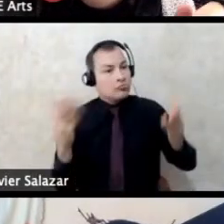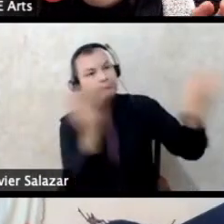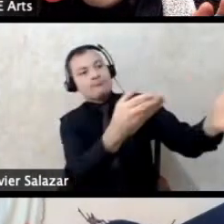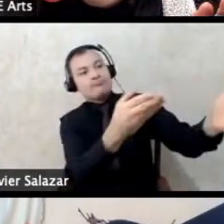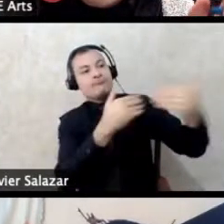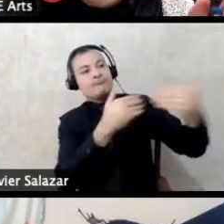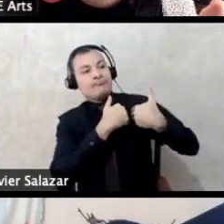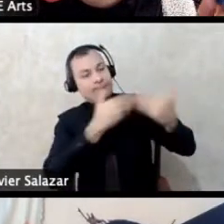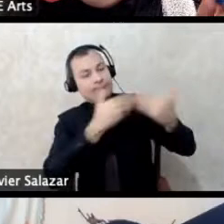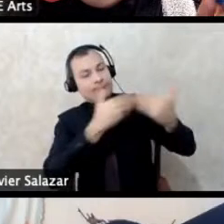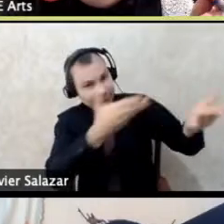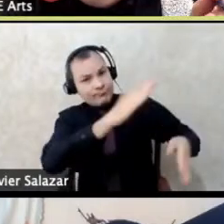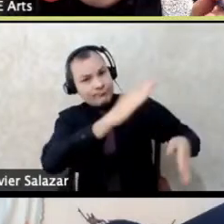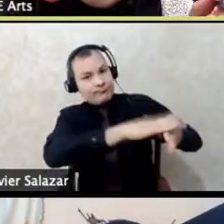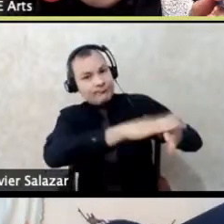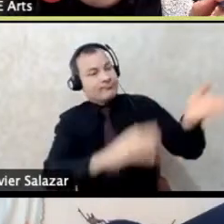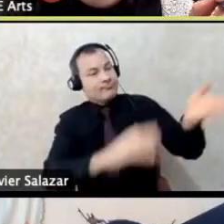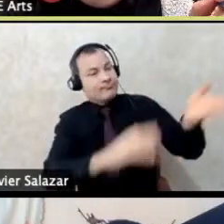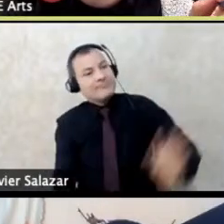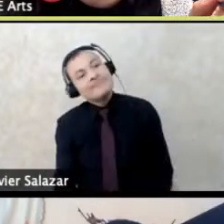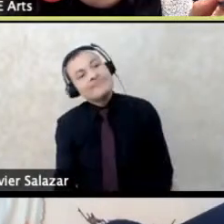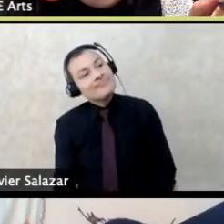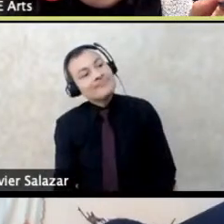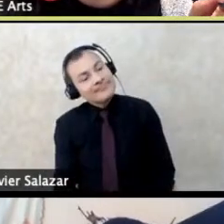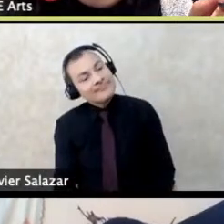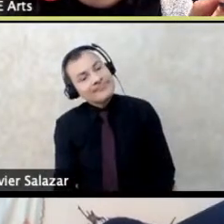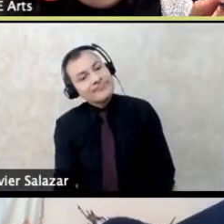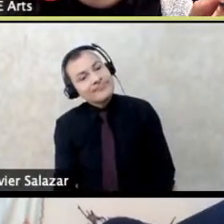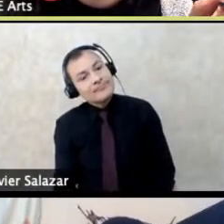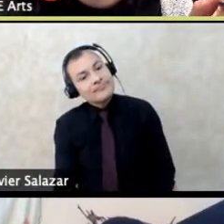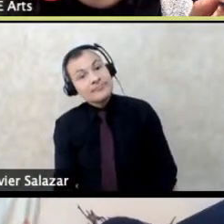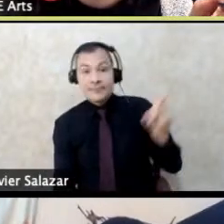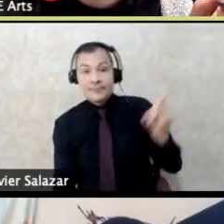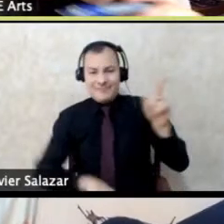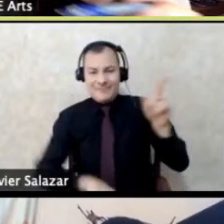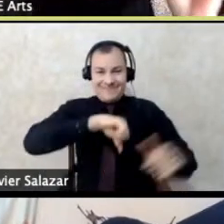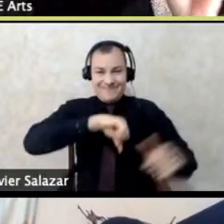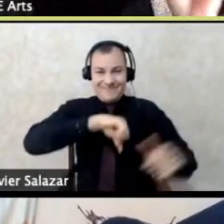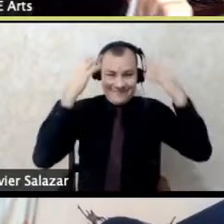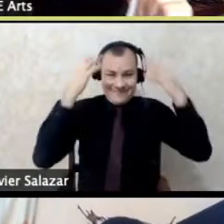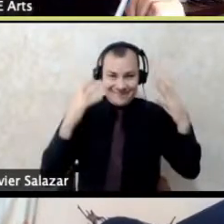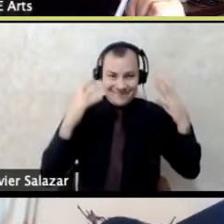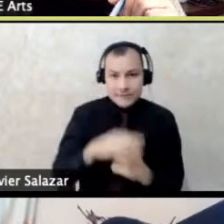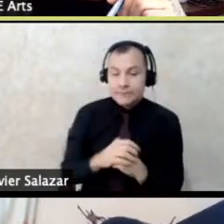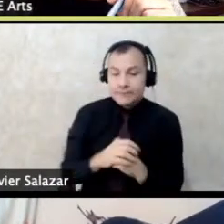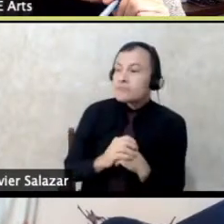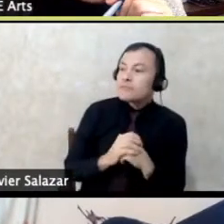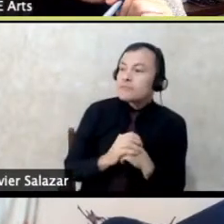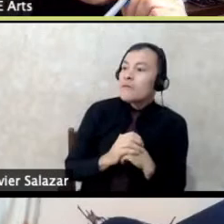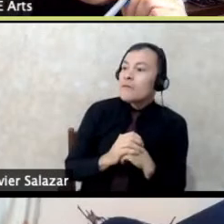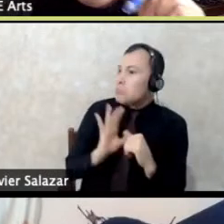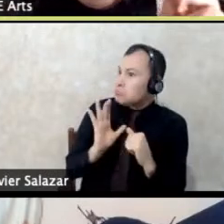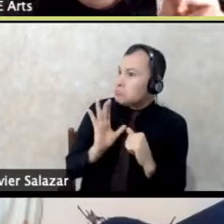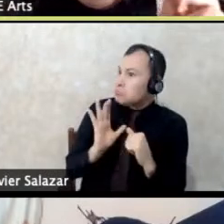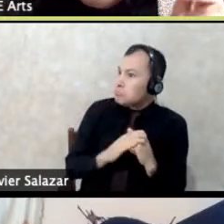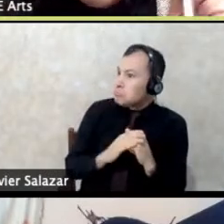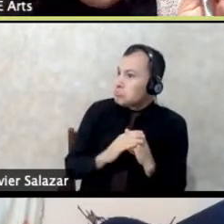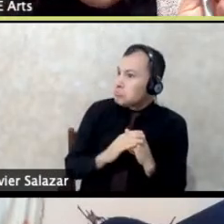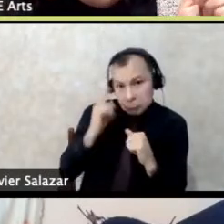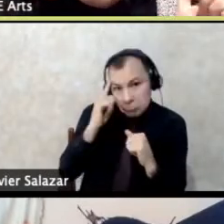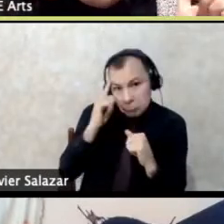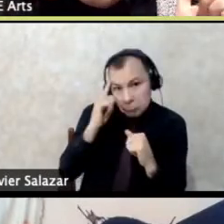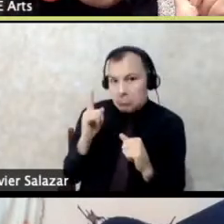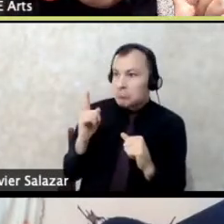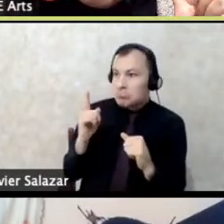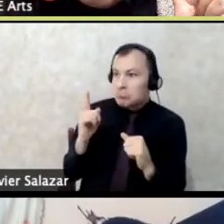¿Qué tal si empezamos con, empecemos de atrás para adelante otra vez, cierto? Empecemos con Michael. Michael, how about